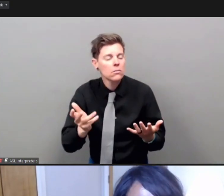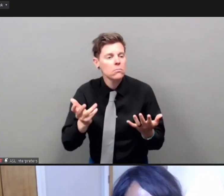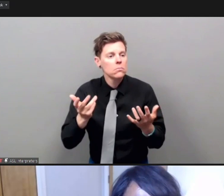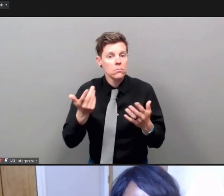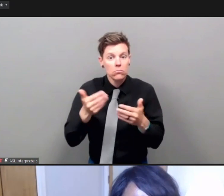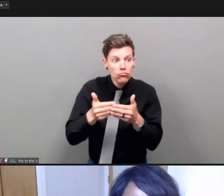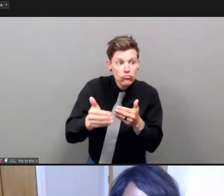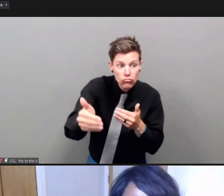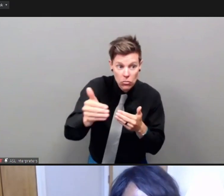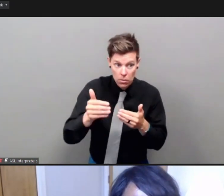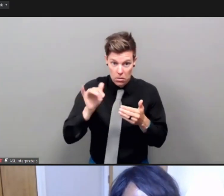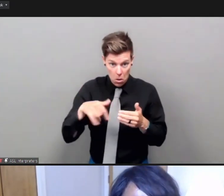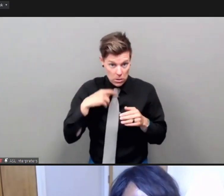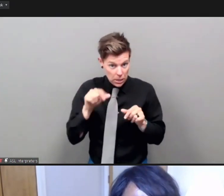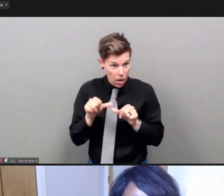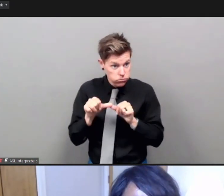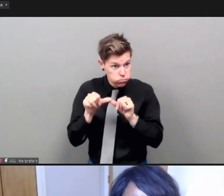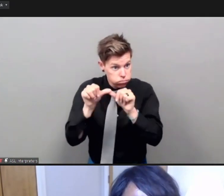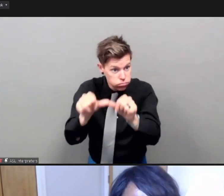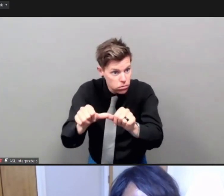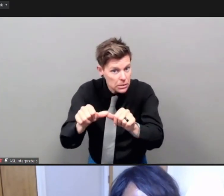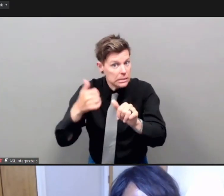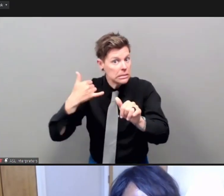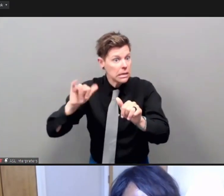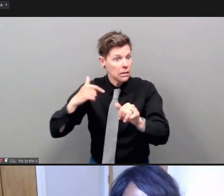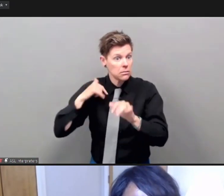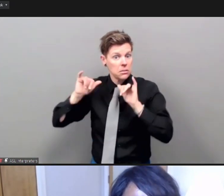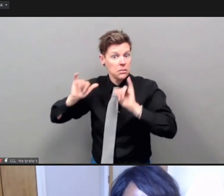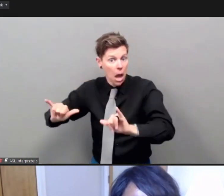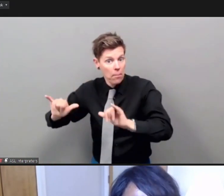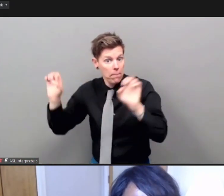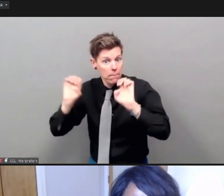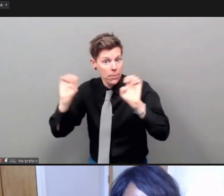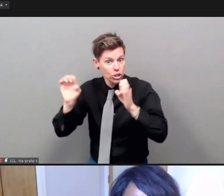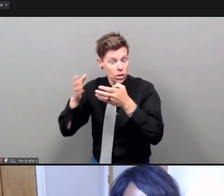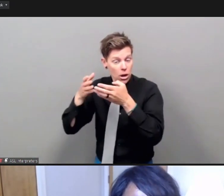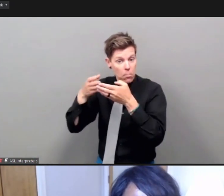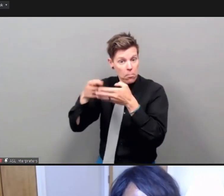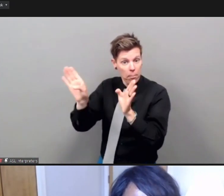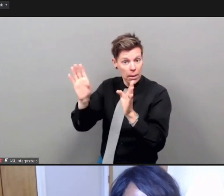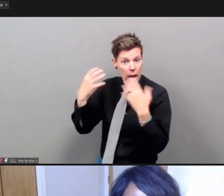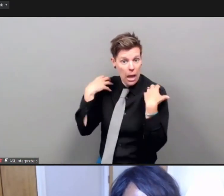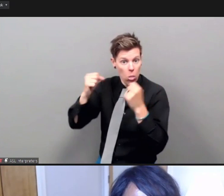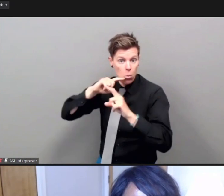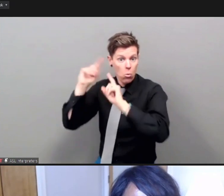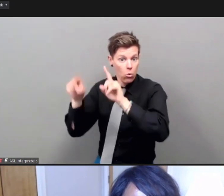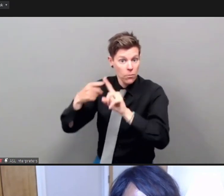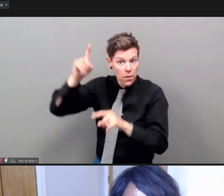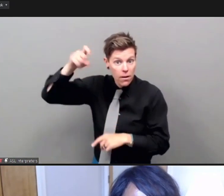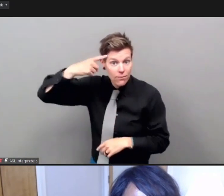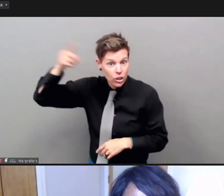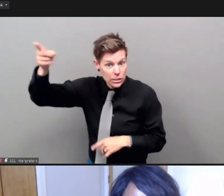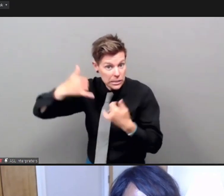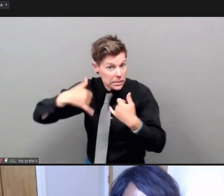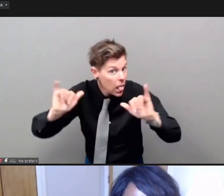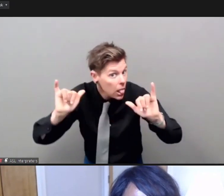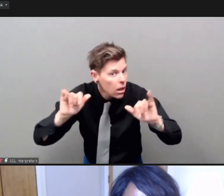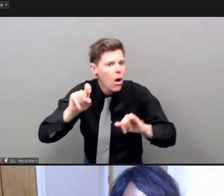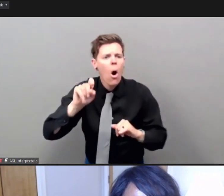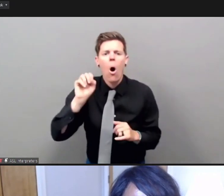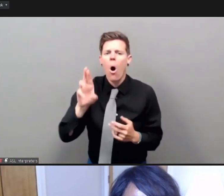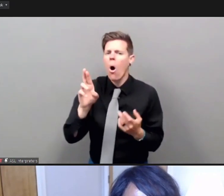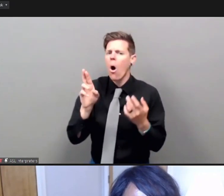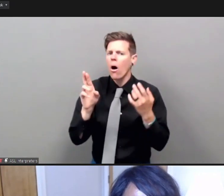some kind in place? And if so, why, and what would be some, are